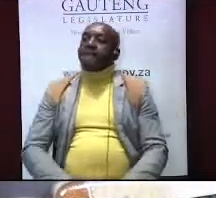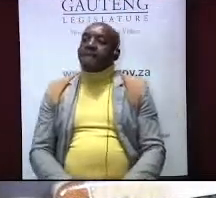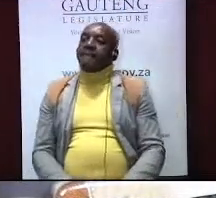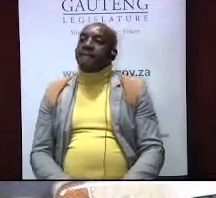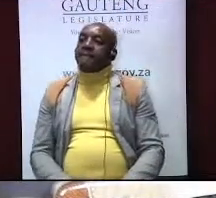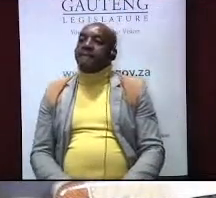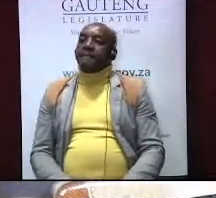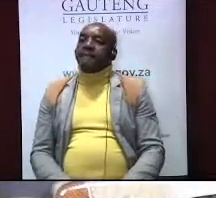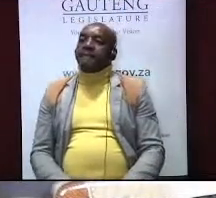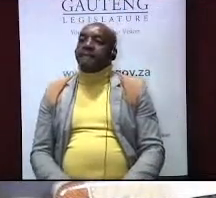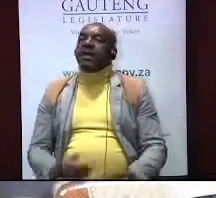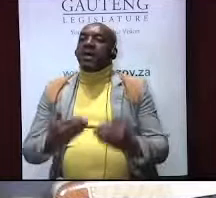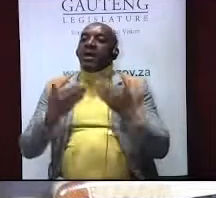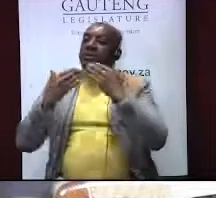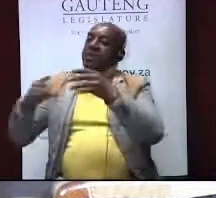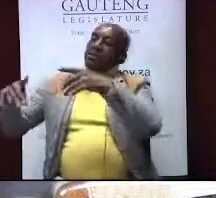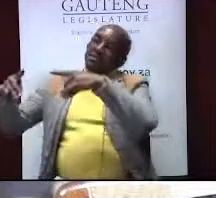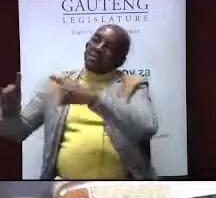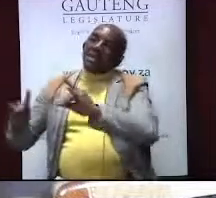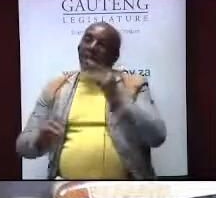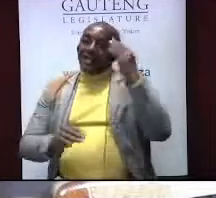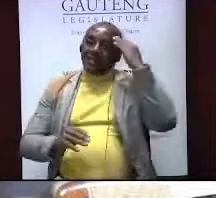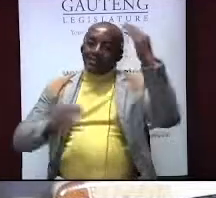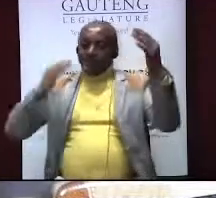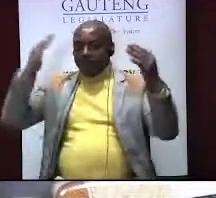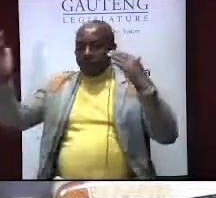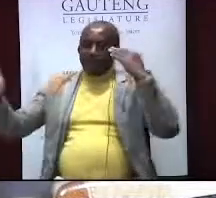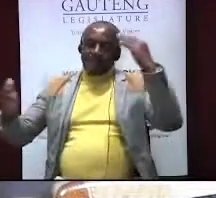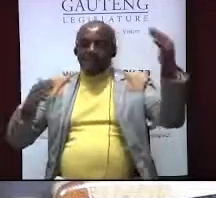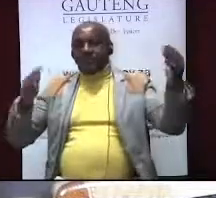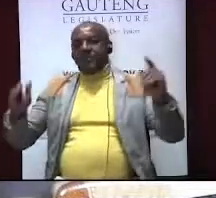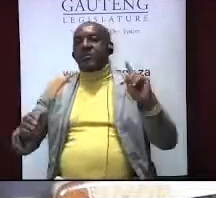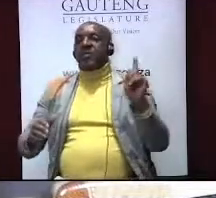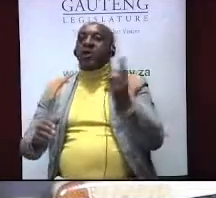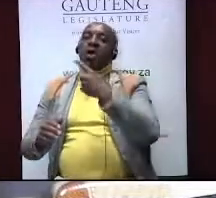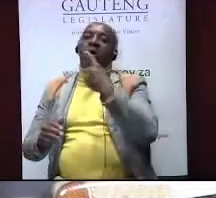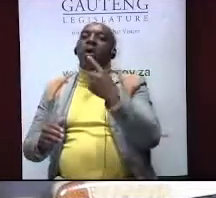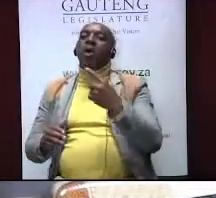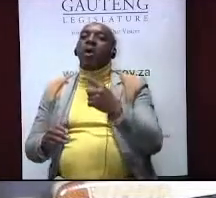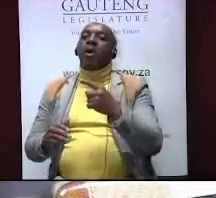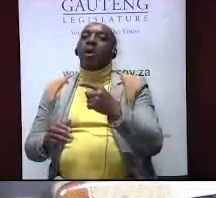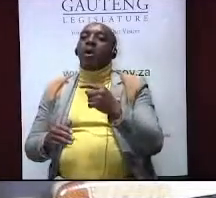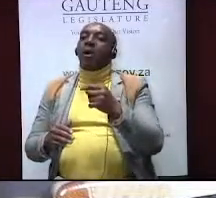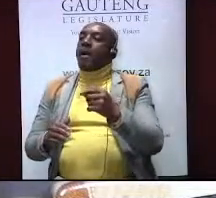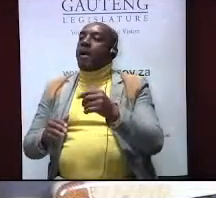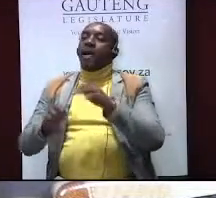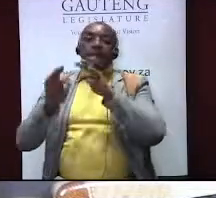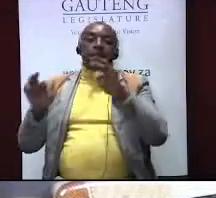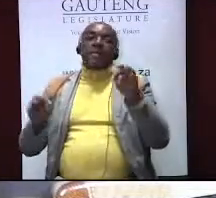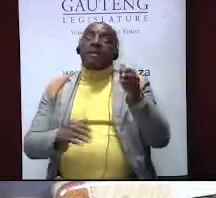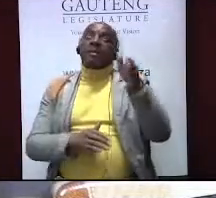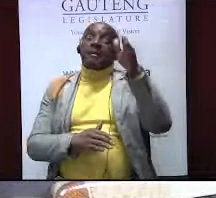Thank you, Madam Chair. Greetings to all the servants of the Lord in this place.